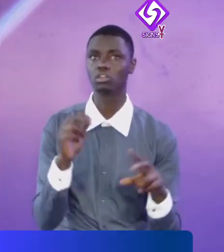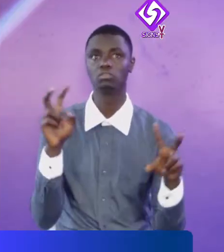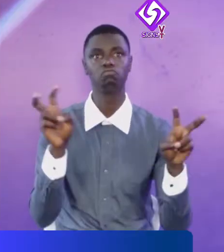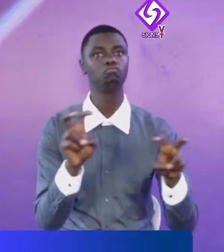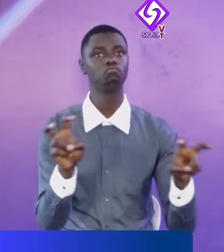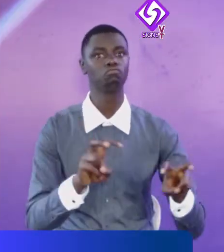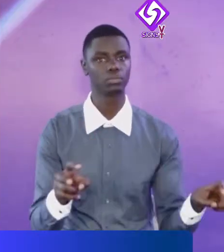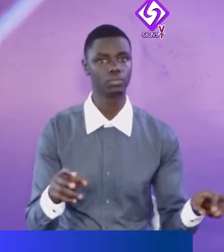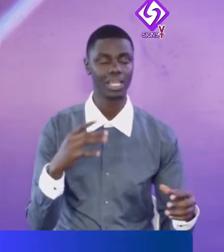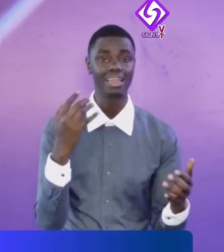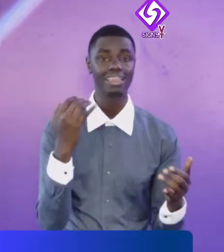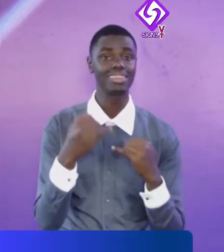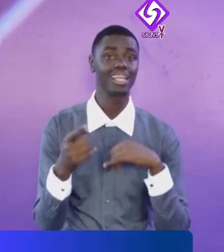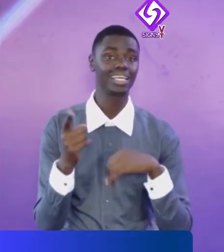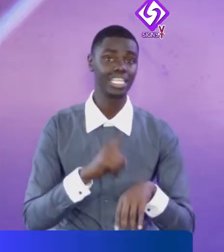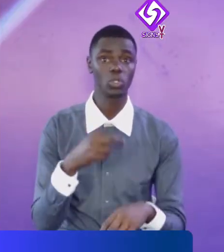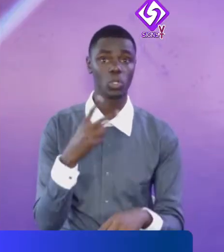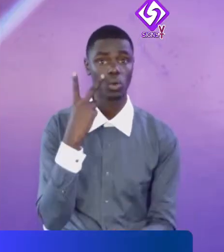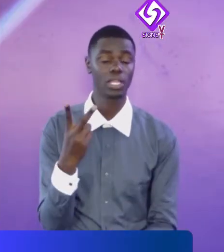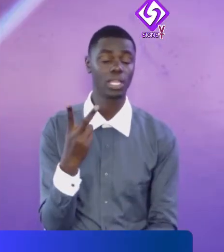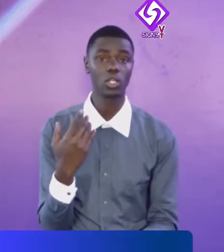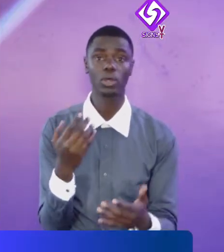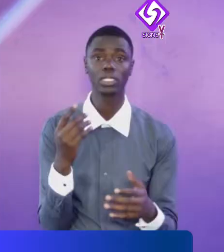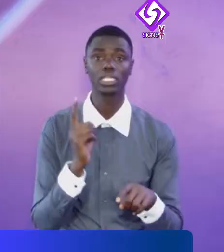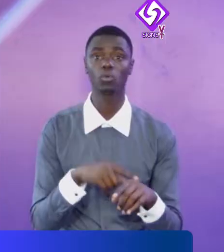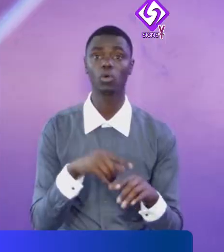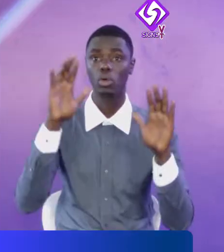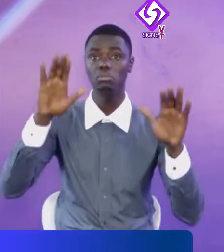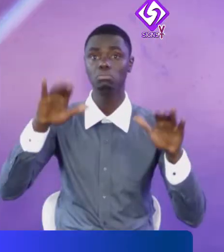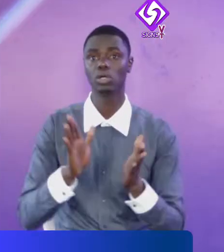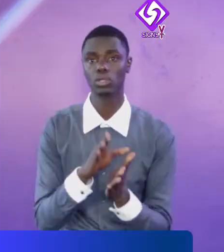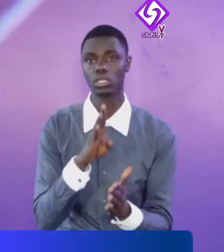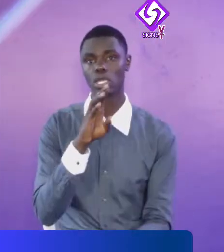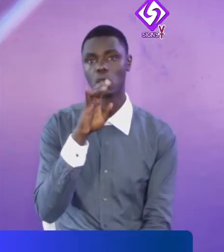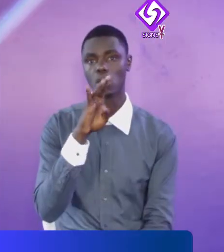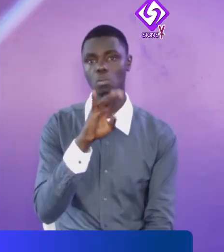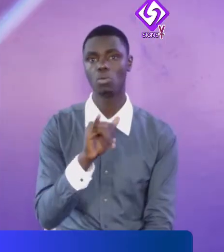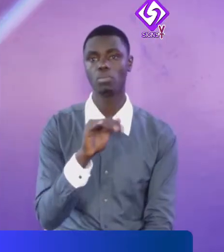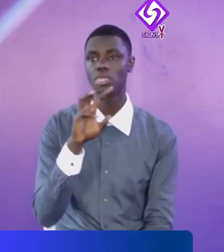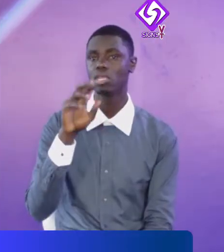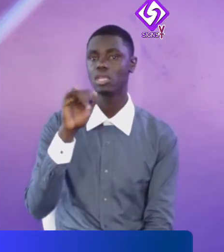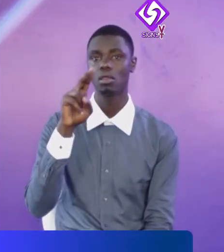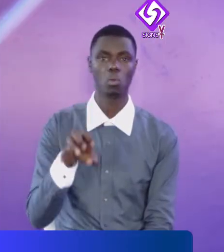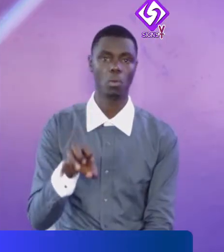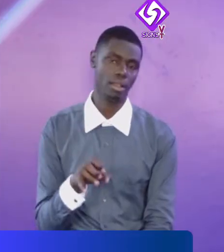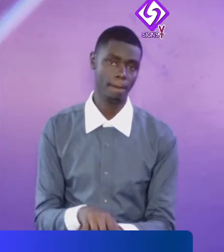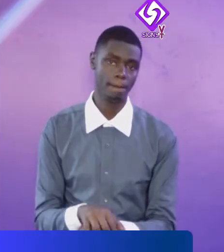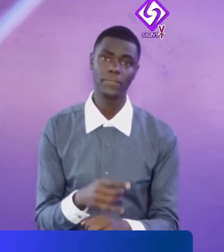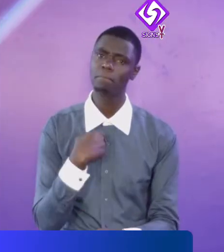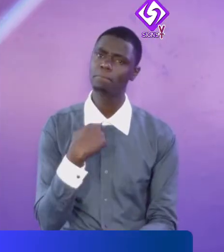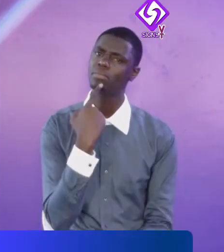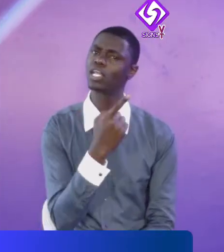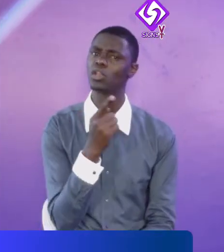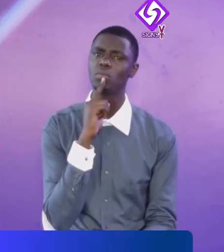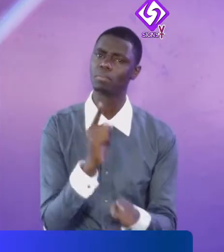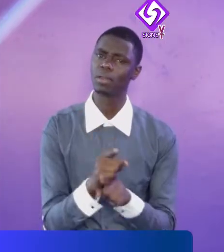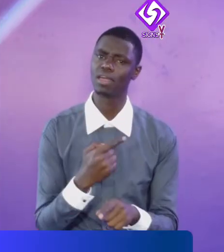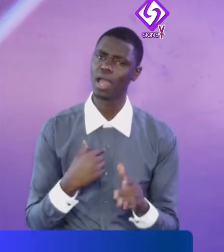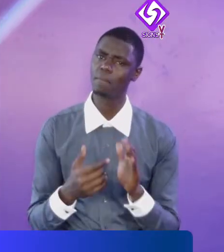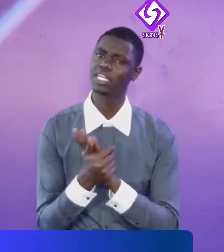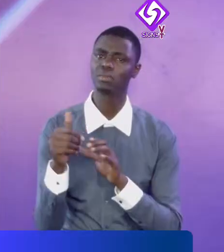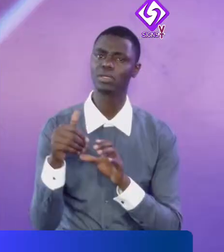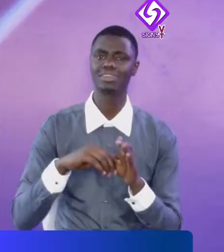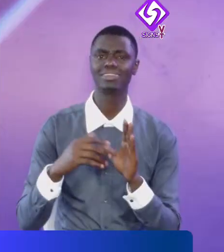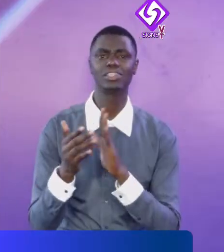The last time we saw them when they were in the event of Bobby Wine. Yeah. You hear me? Yeah. So we can't take that. Let me tell you what, my brother. I'm an expert in